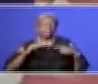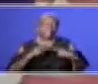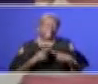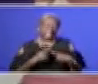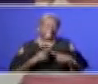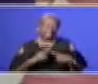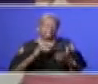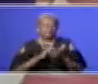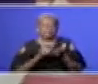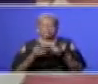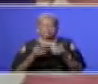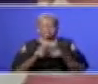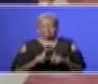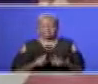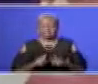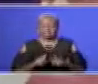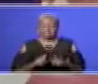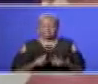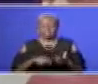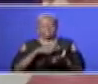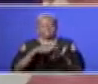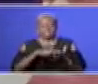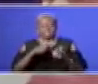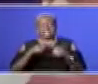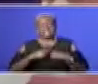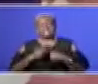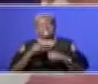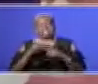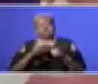happened, that this has caused them.